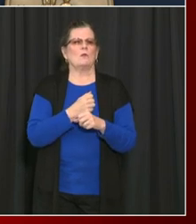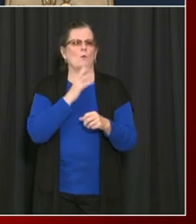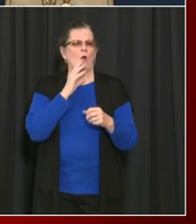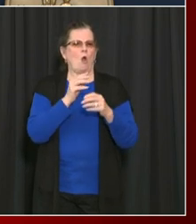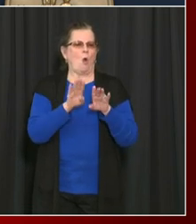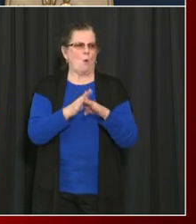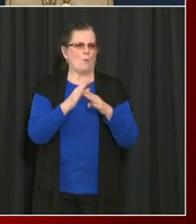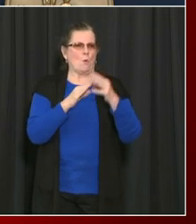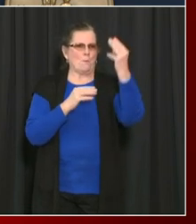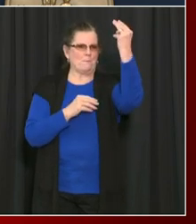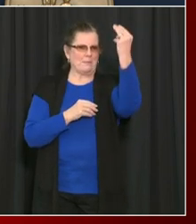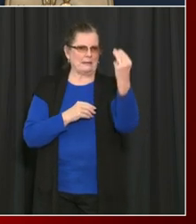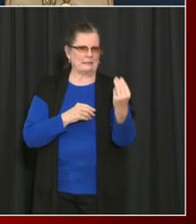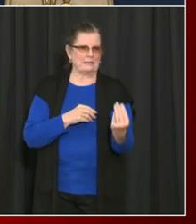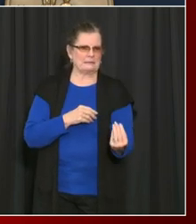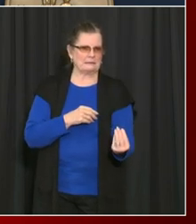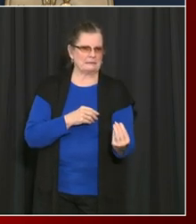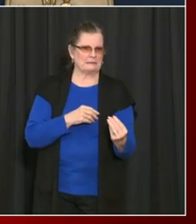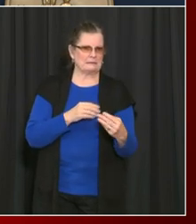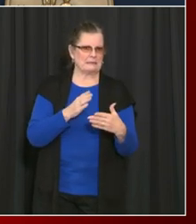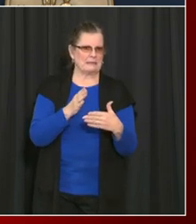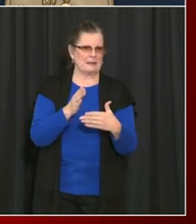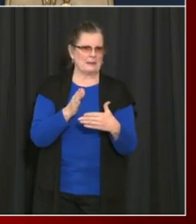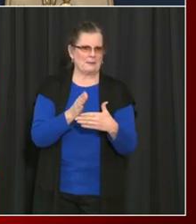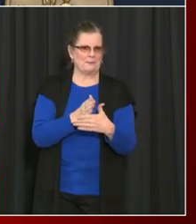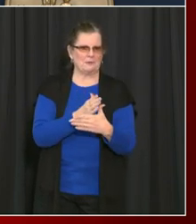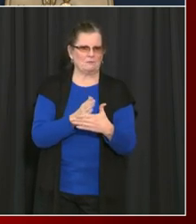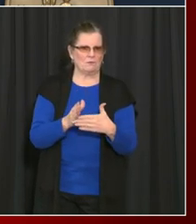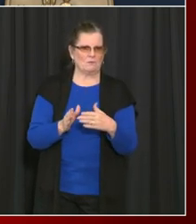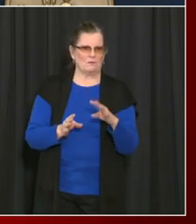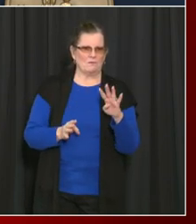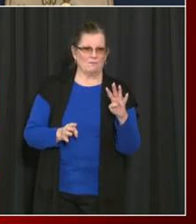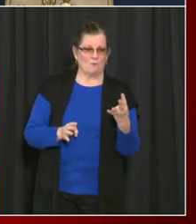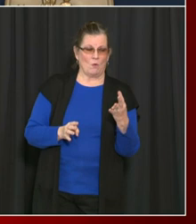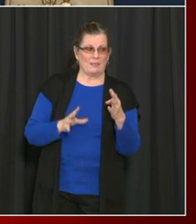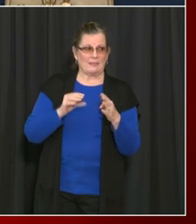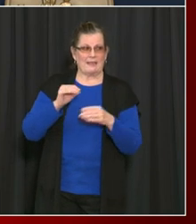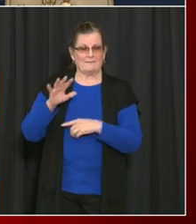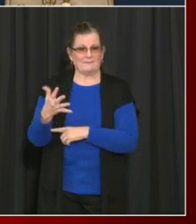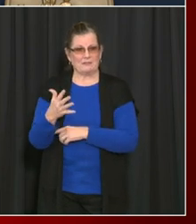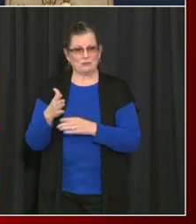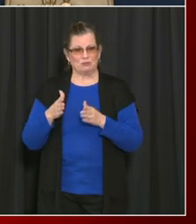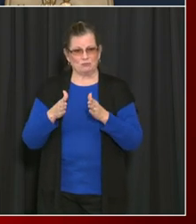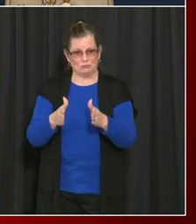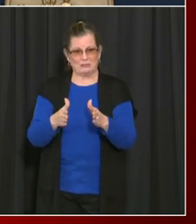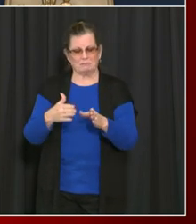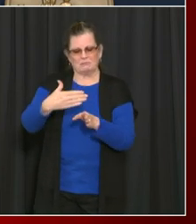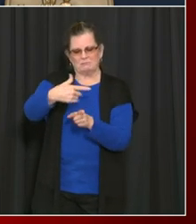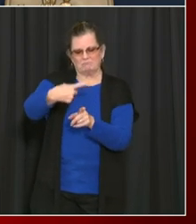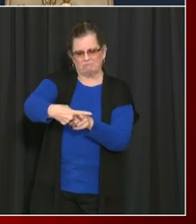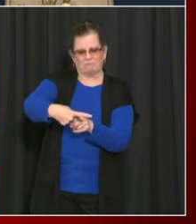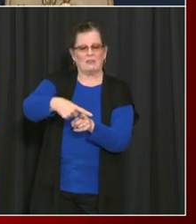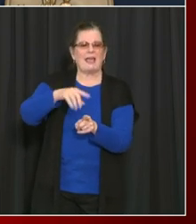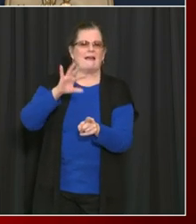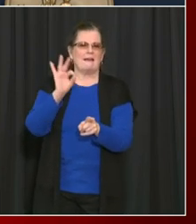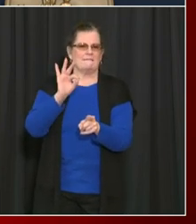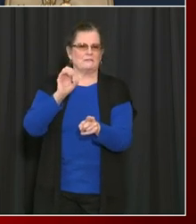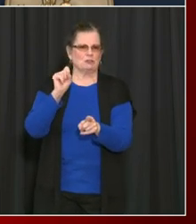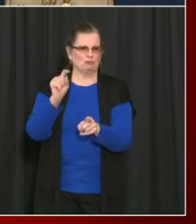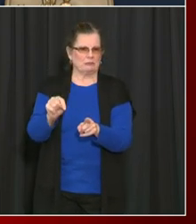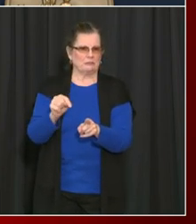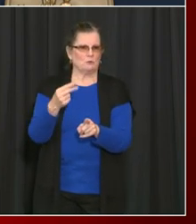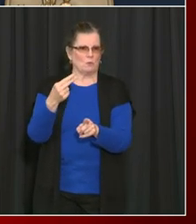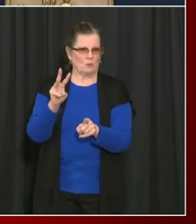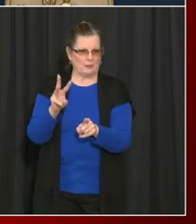F Street between 4th and 5th Streets. We also know that later this week, CVS